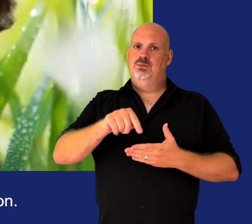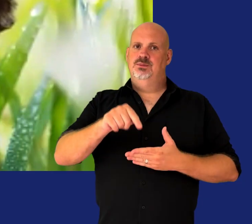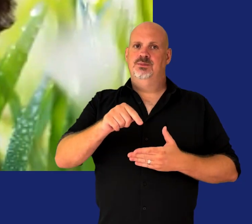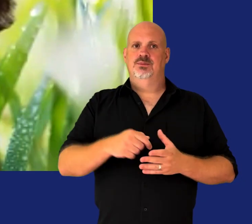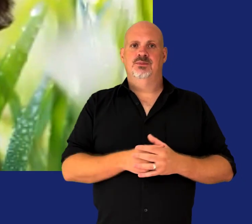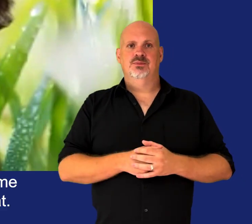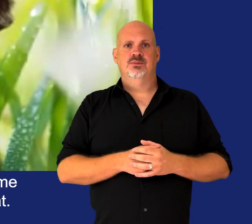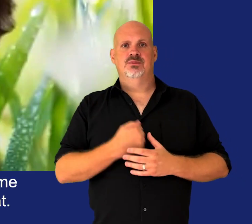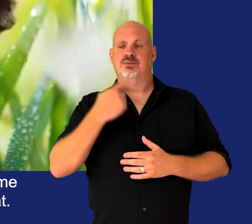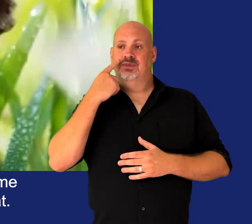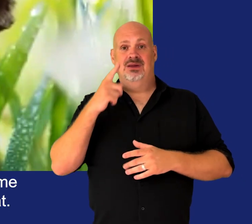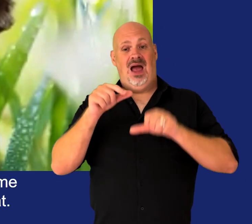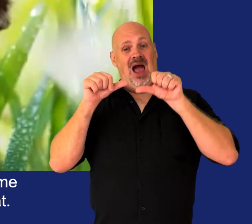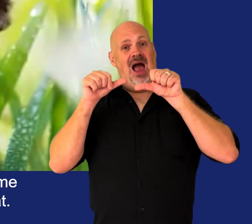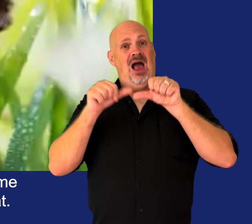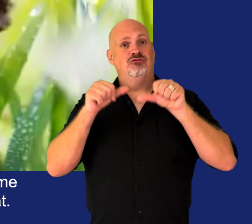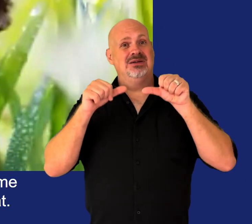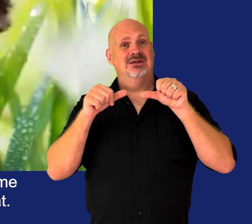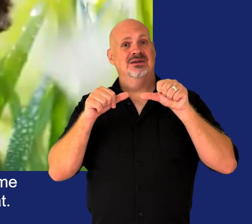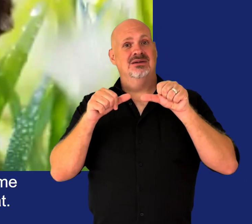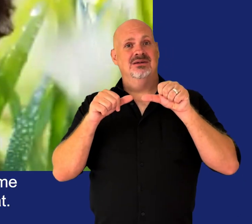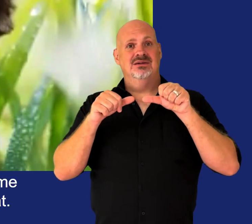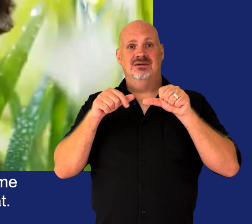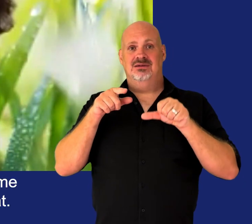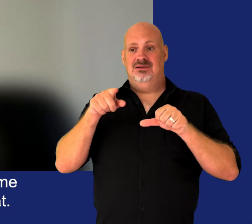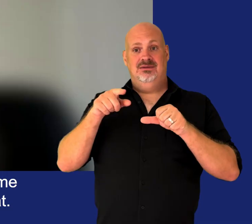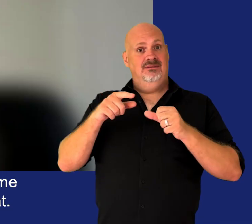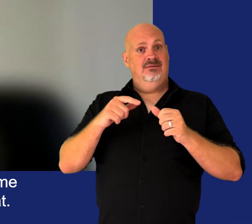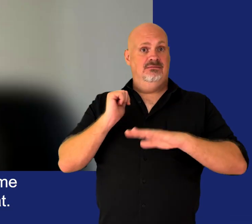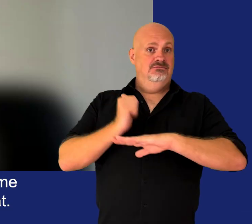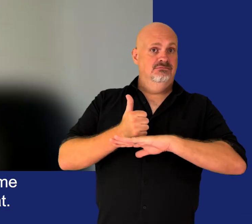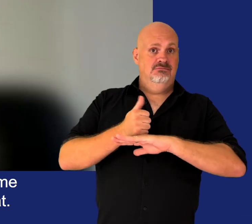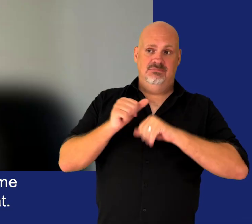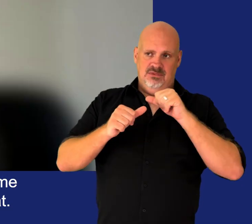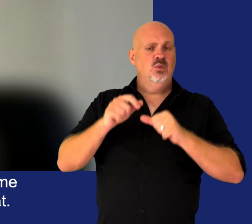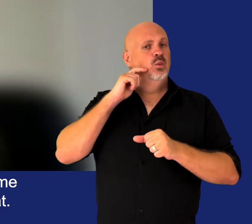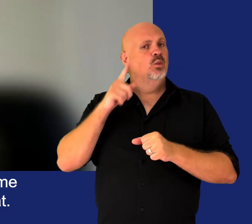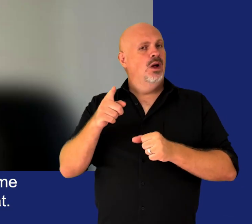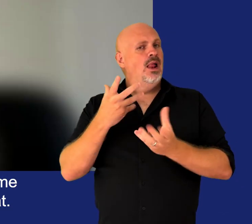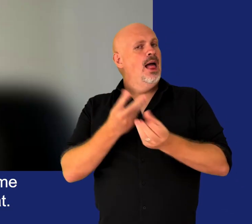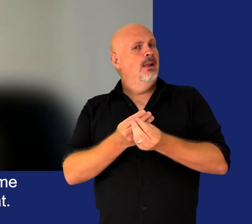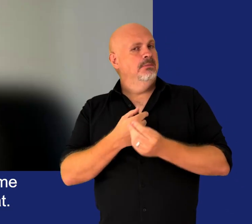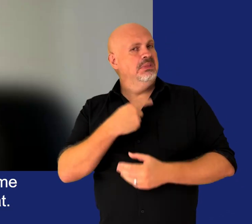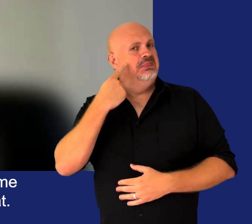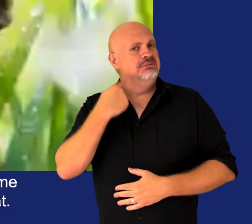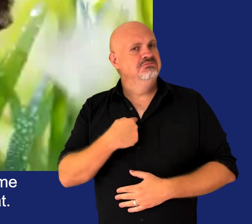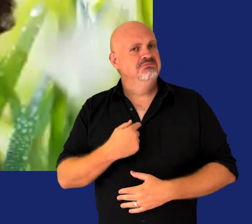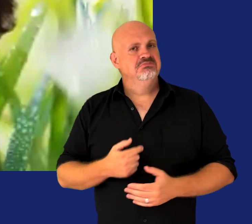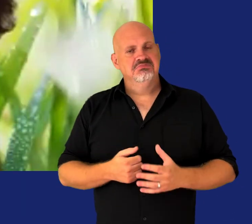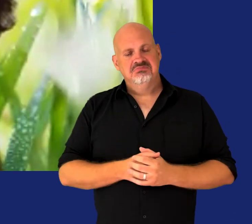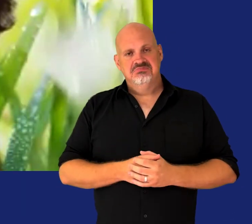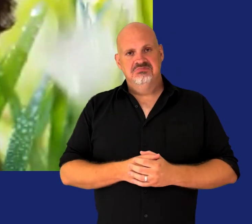rectification. And I believe the accreditation scheme would, really address that matter.